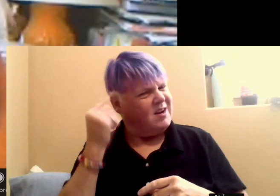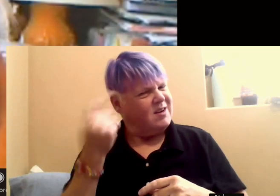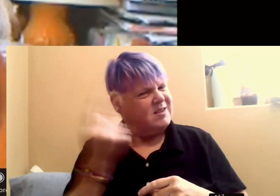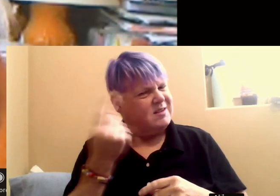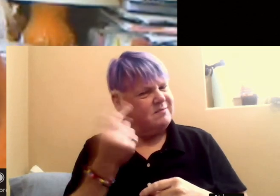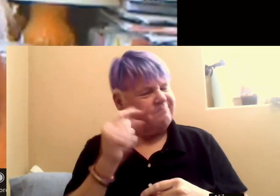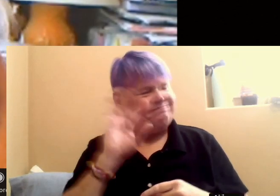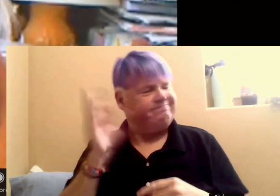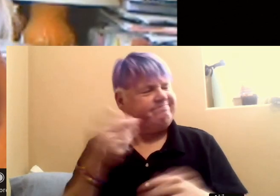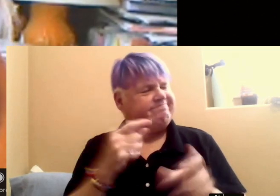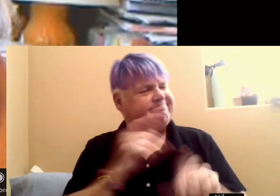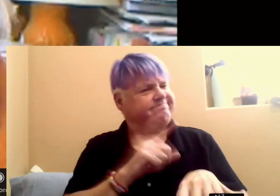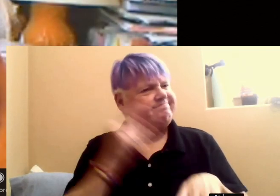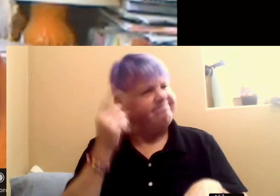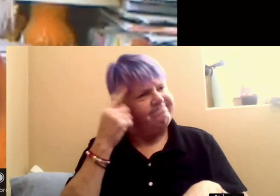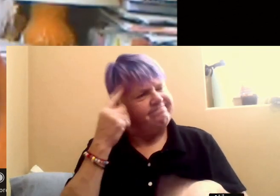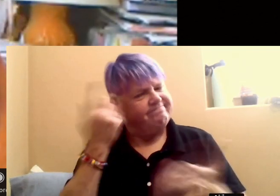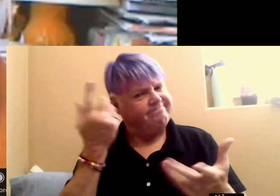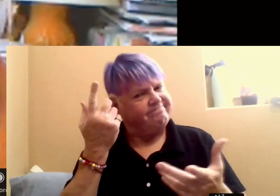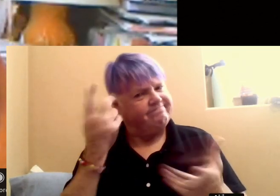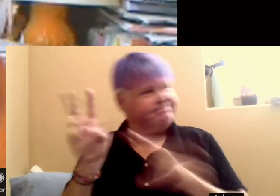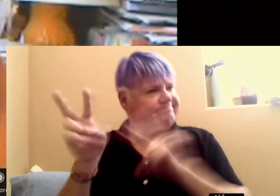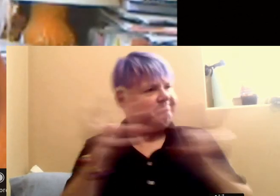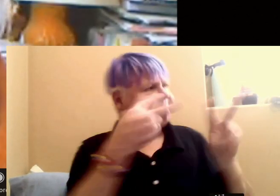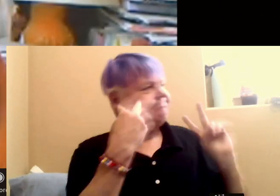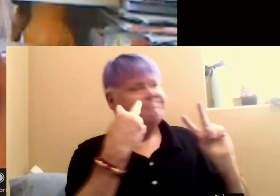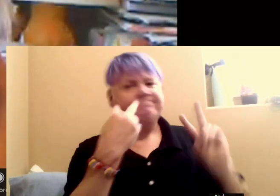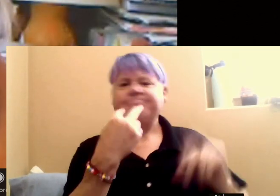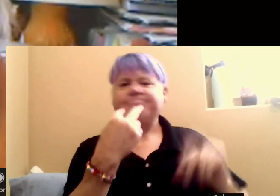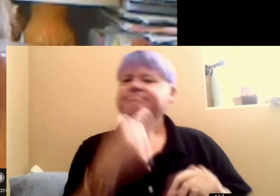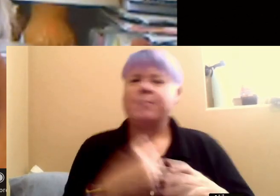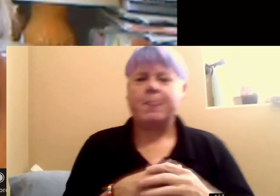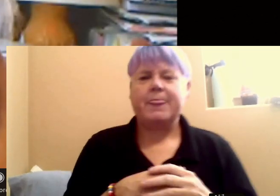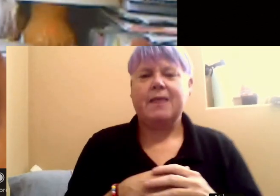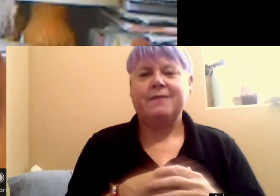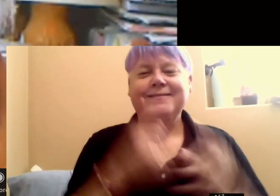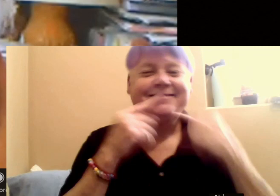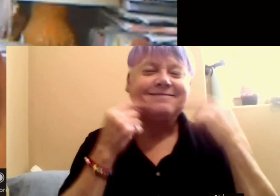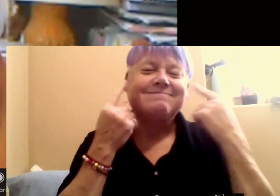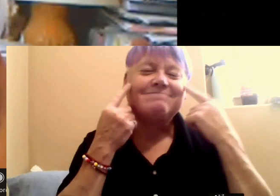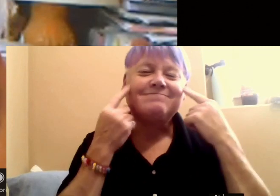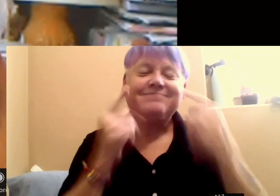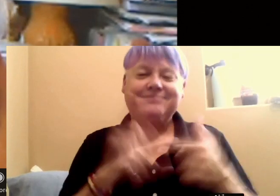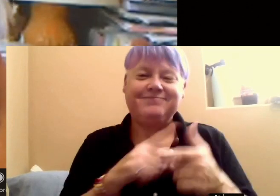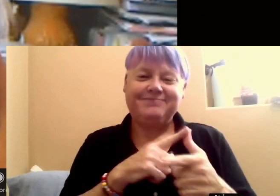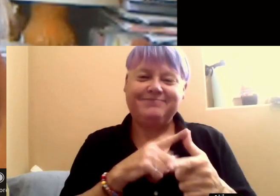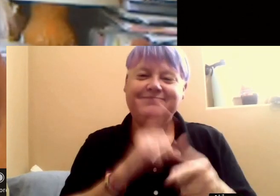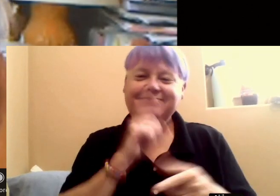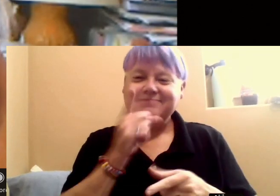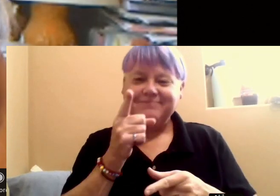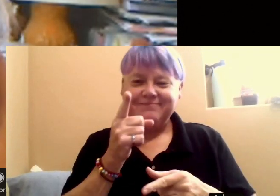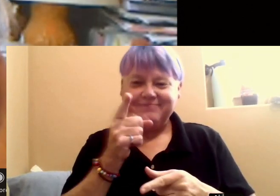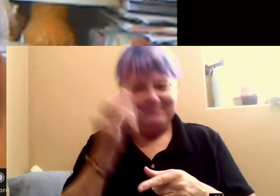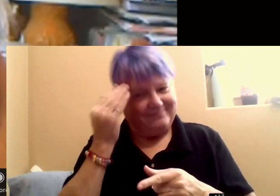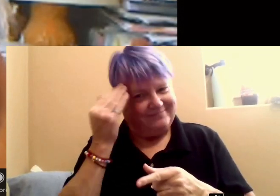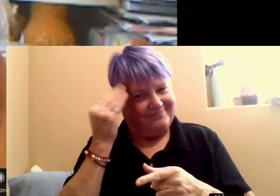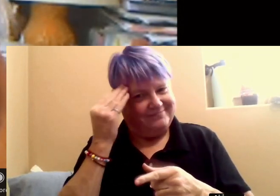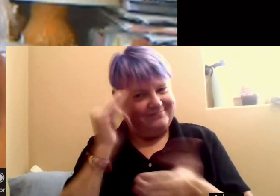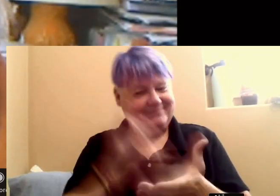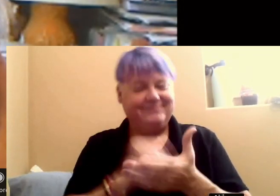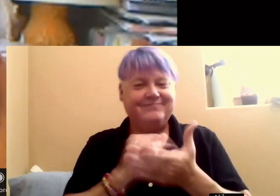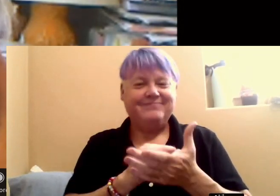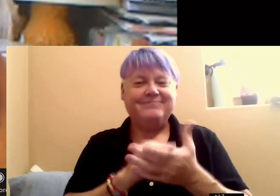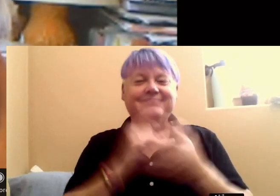mind, the woman said, turned her gaze back to me and smiled. Then I truly recognized her, that crooked